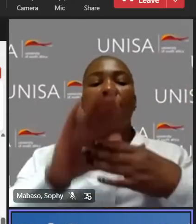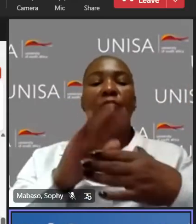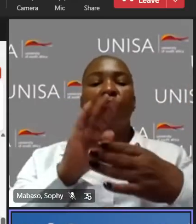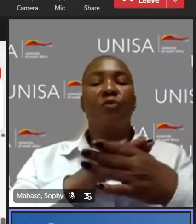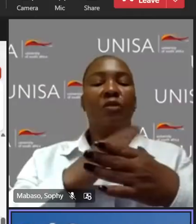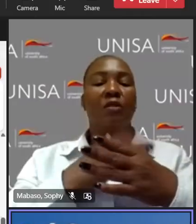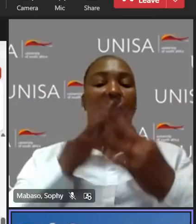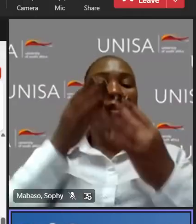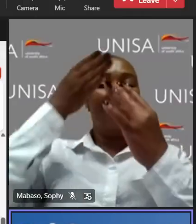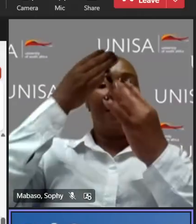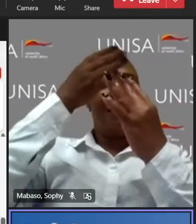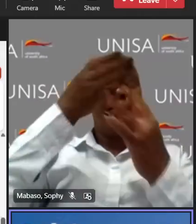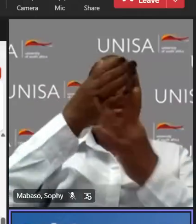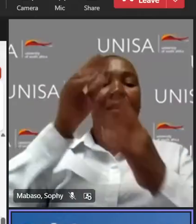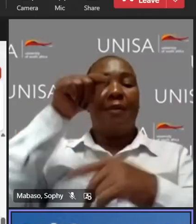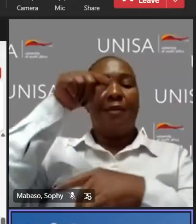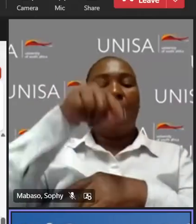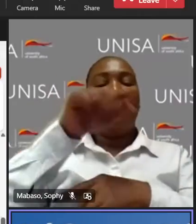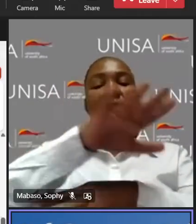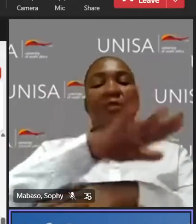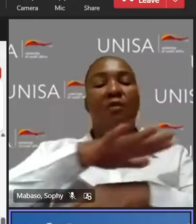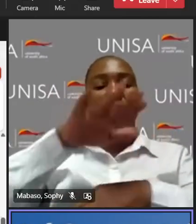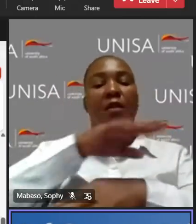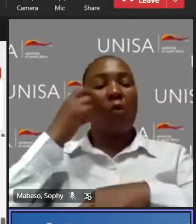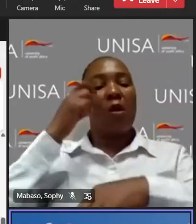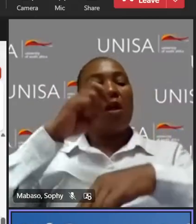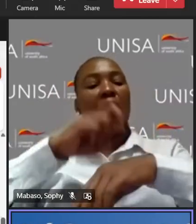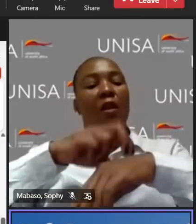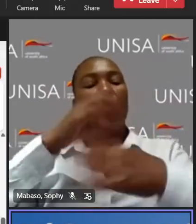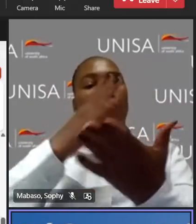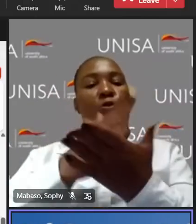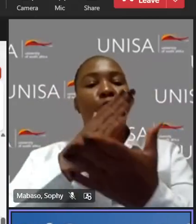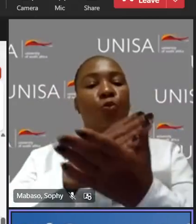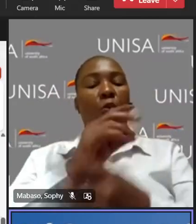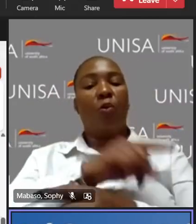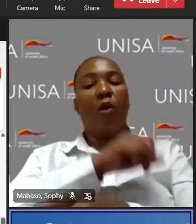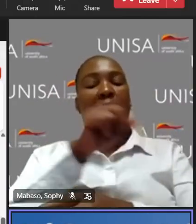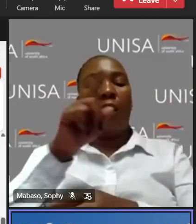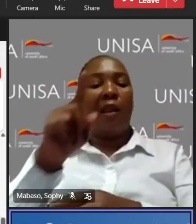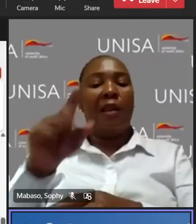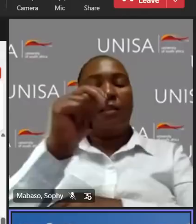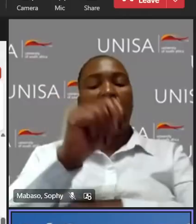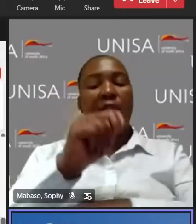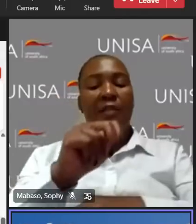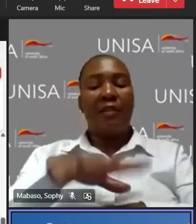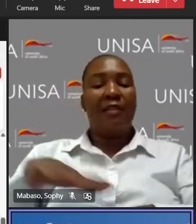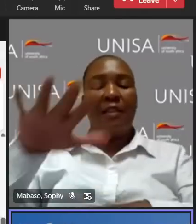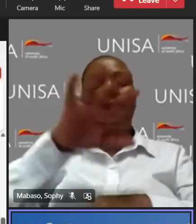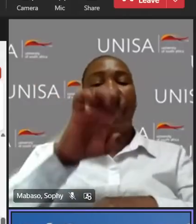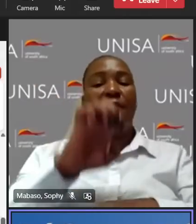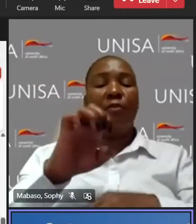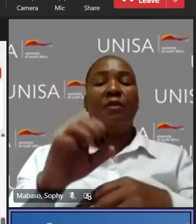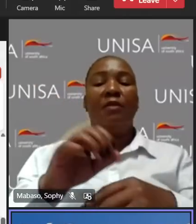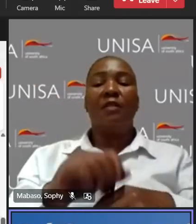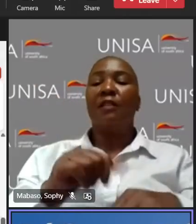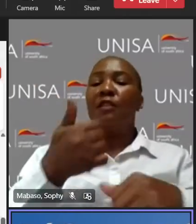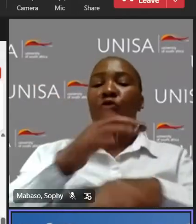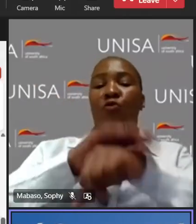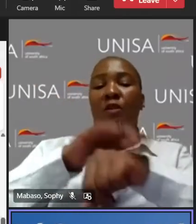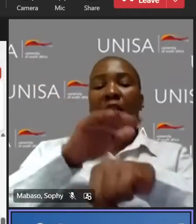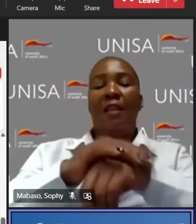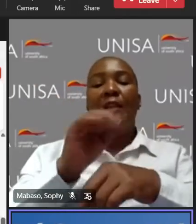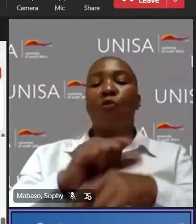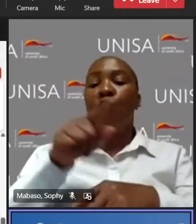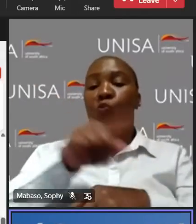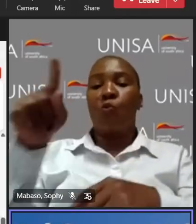enter into this space, we need to ensure that it's a nurturing environment and that you are safe